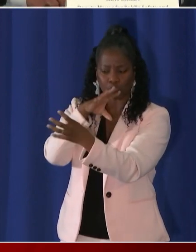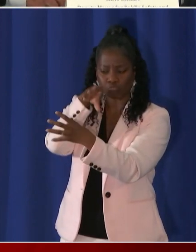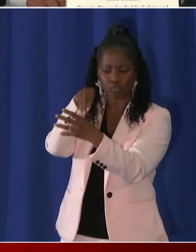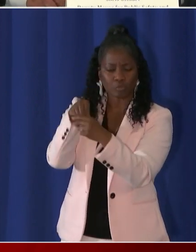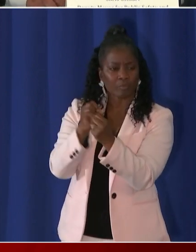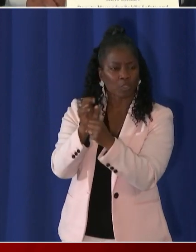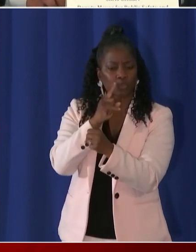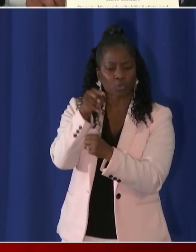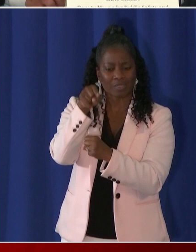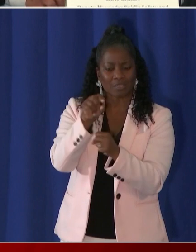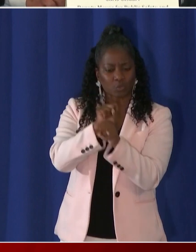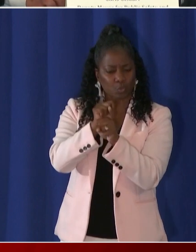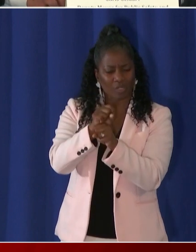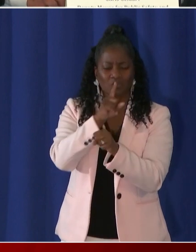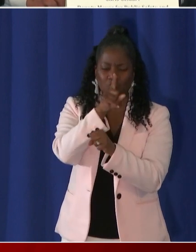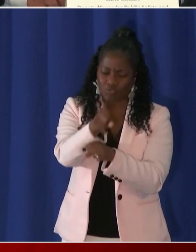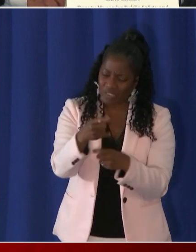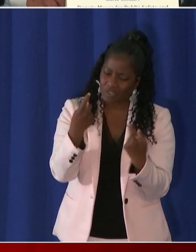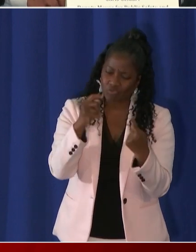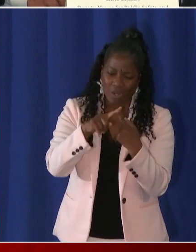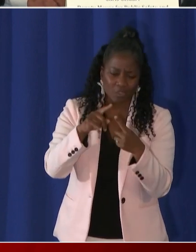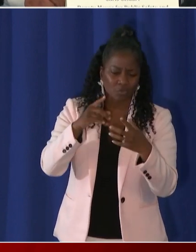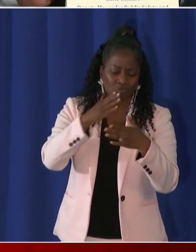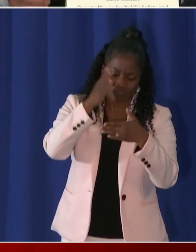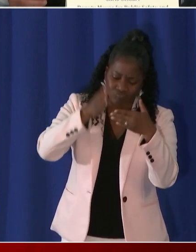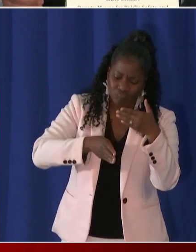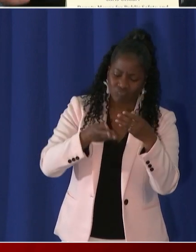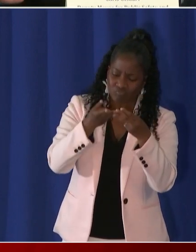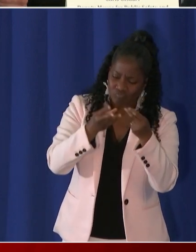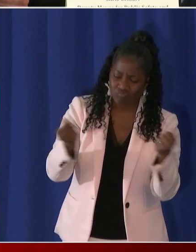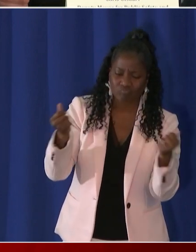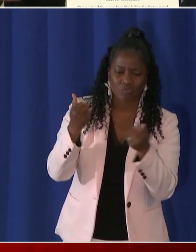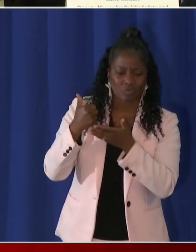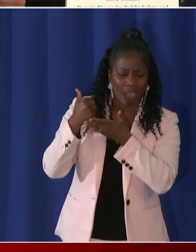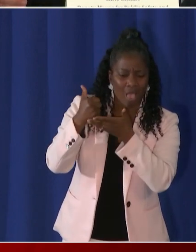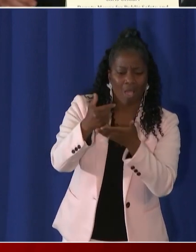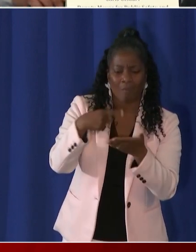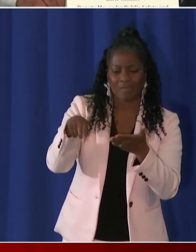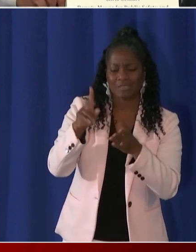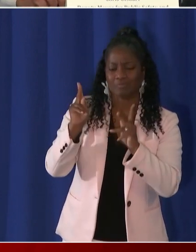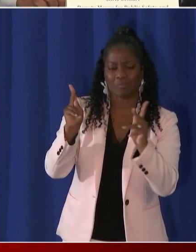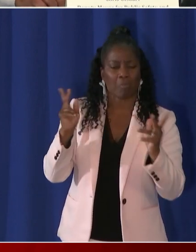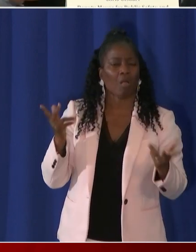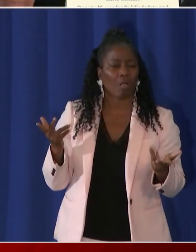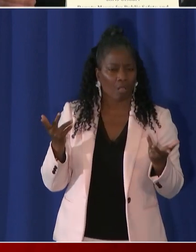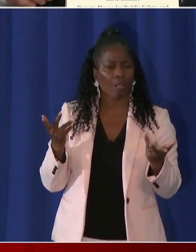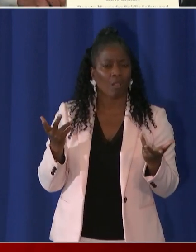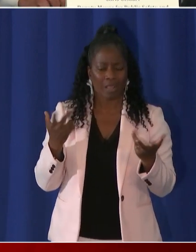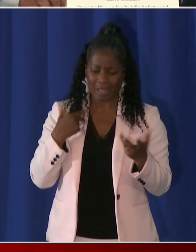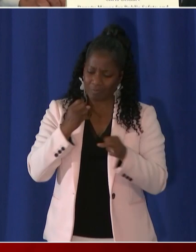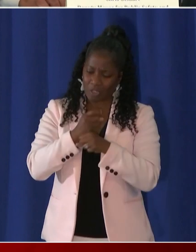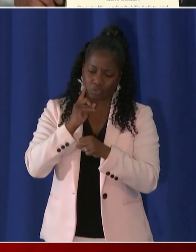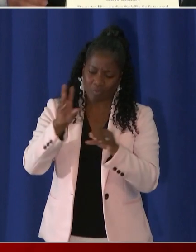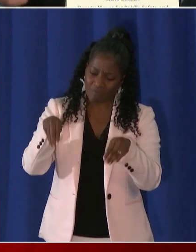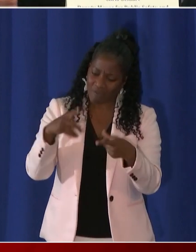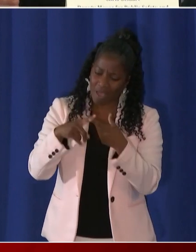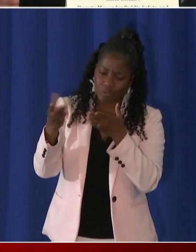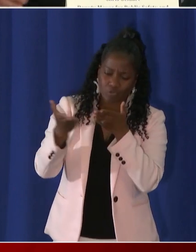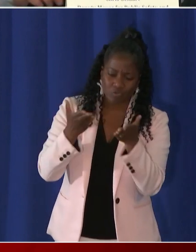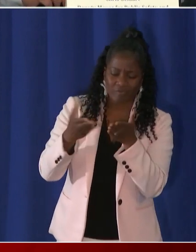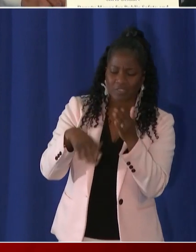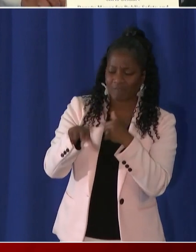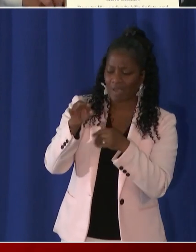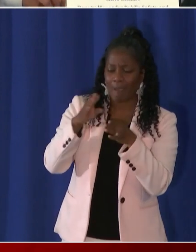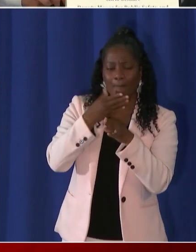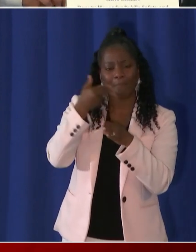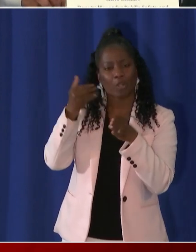work is reaching its fruition with all of our agencies to ensure we get these folks attention that they need, the services that they need to find a better